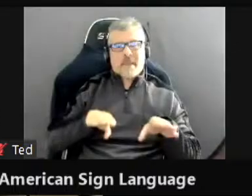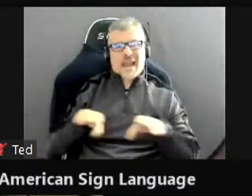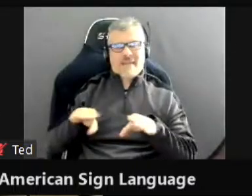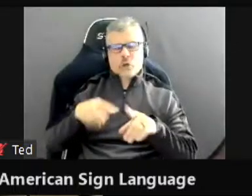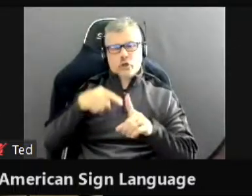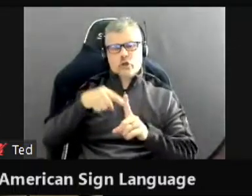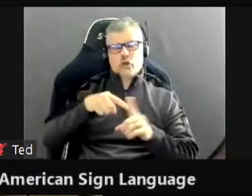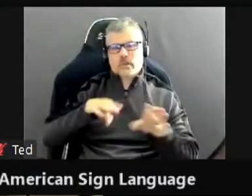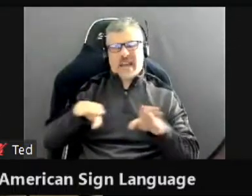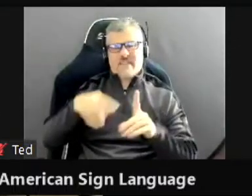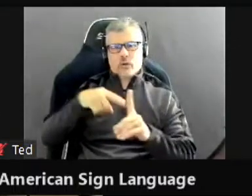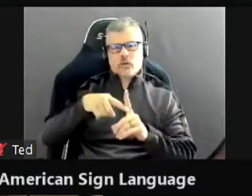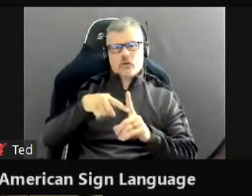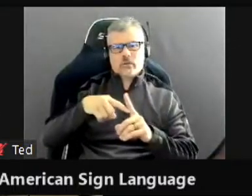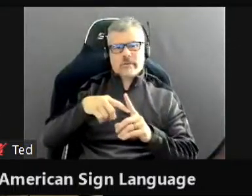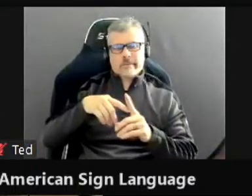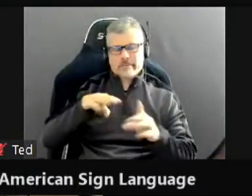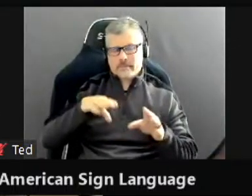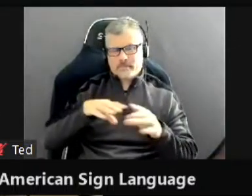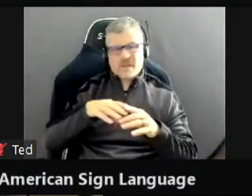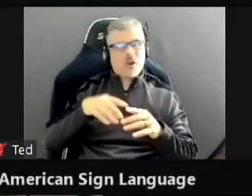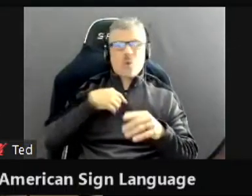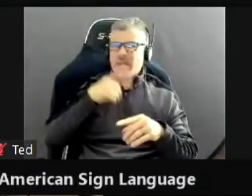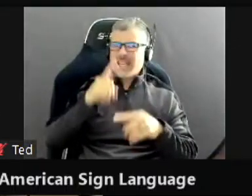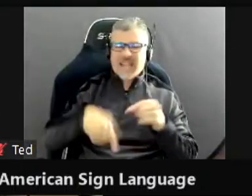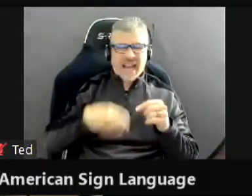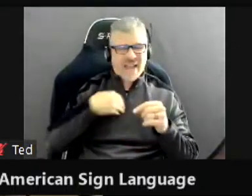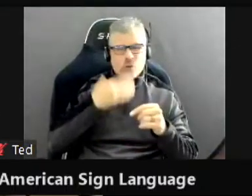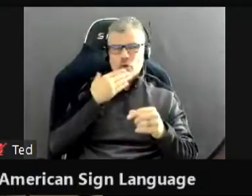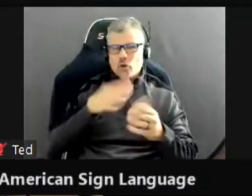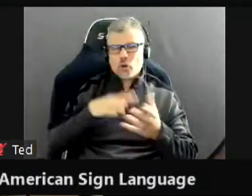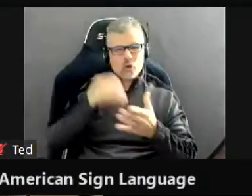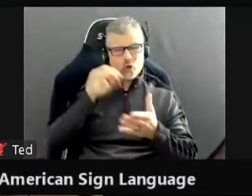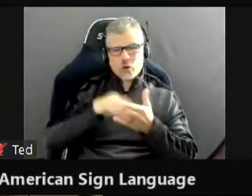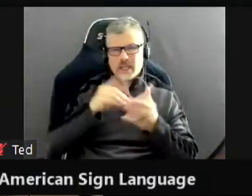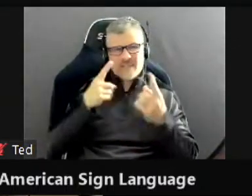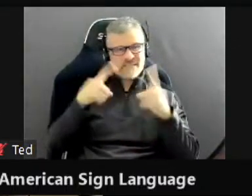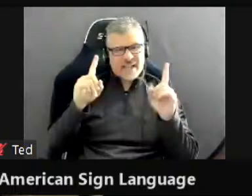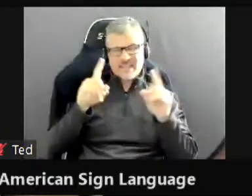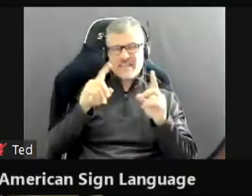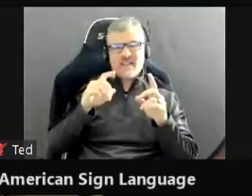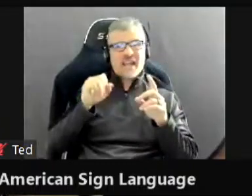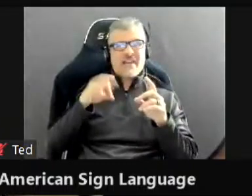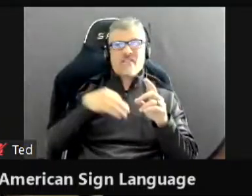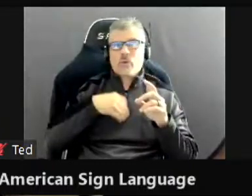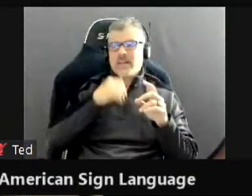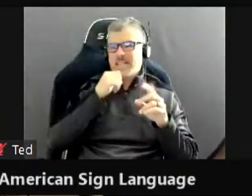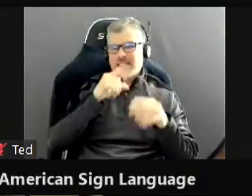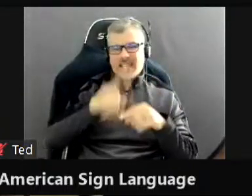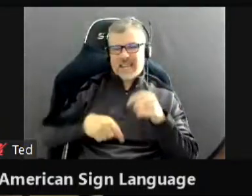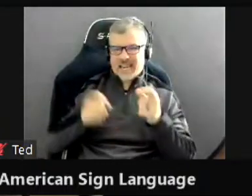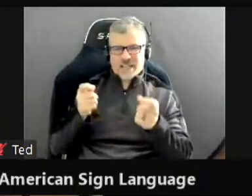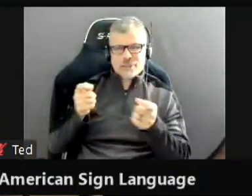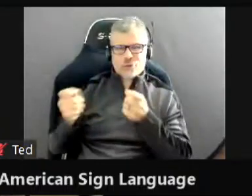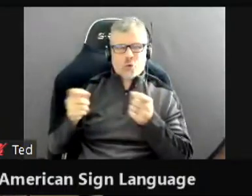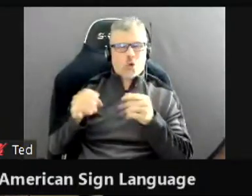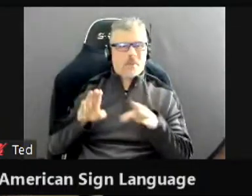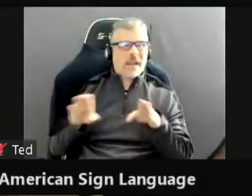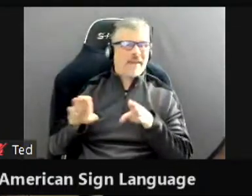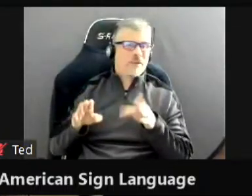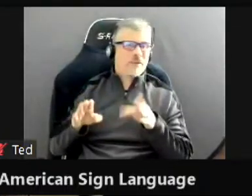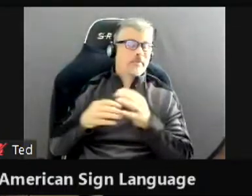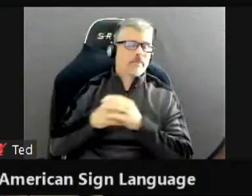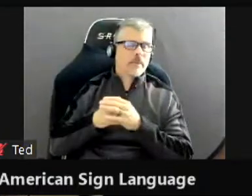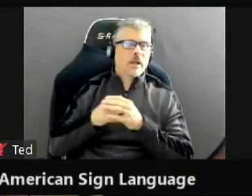We cannot have effective learning in the classroom if we don't have the behaviors under control.